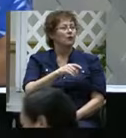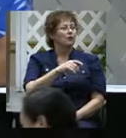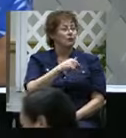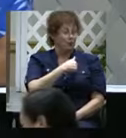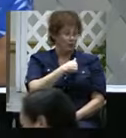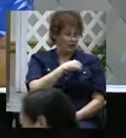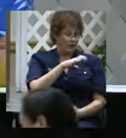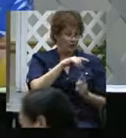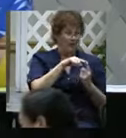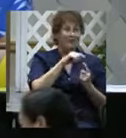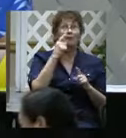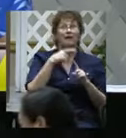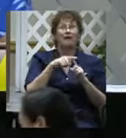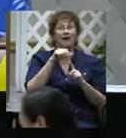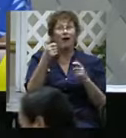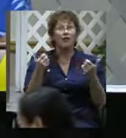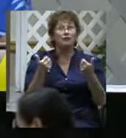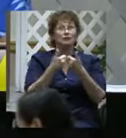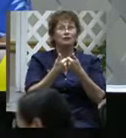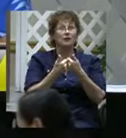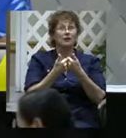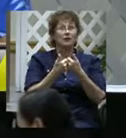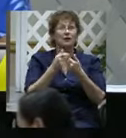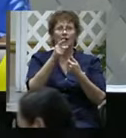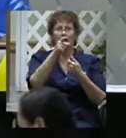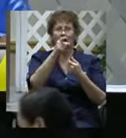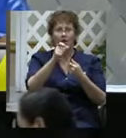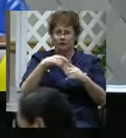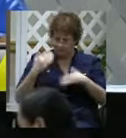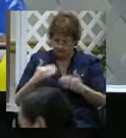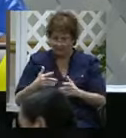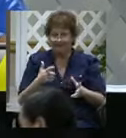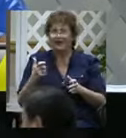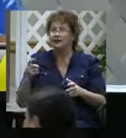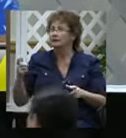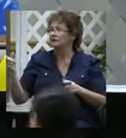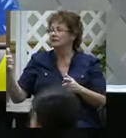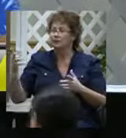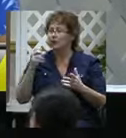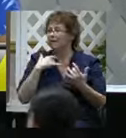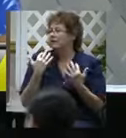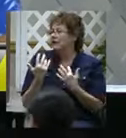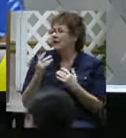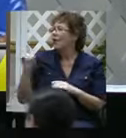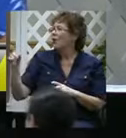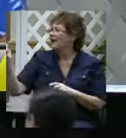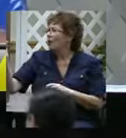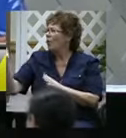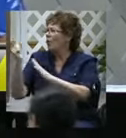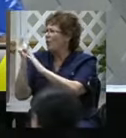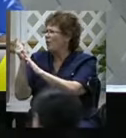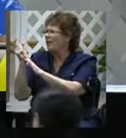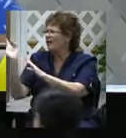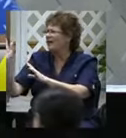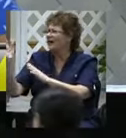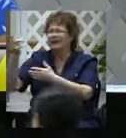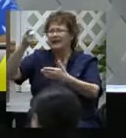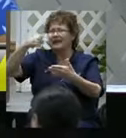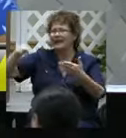is those documents need to be processed pretty quickly as well, I assume, right? So you don't have the luxury to say, oh, you'll get the translation next